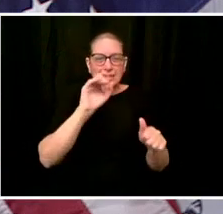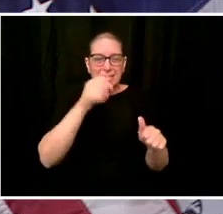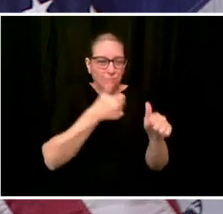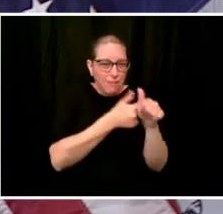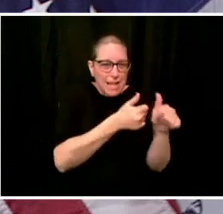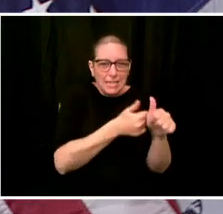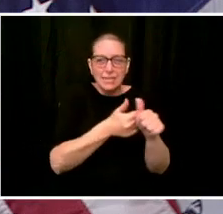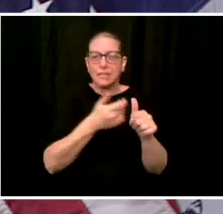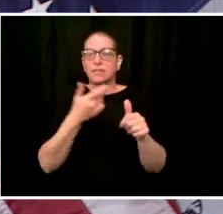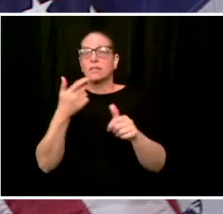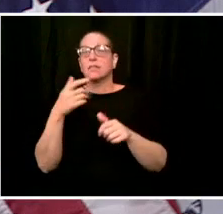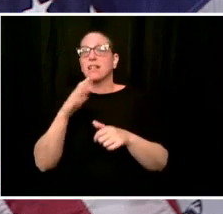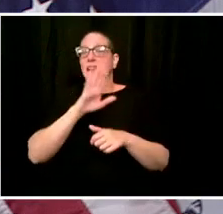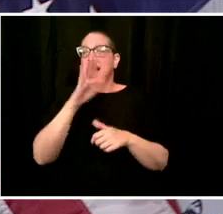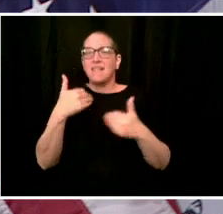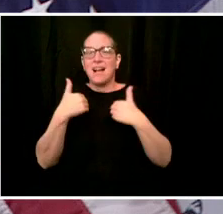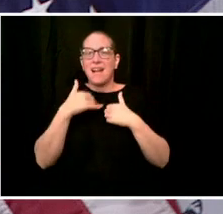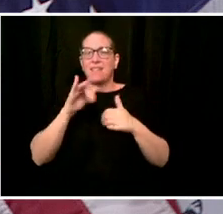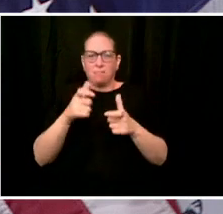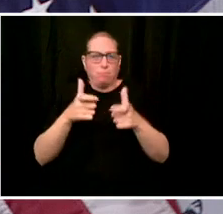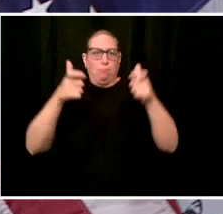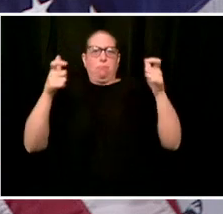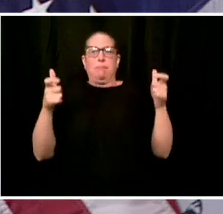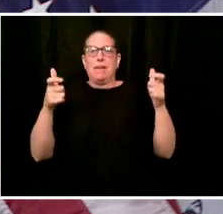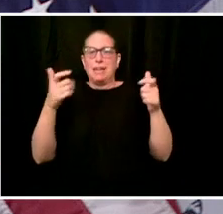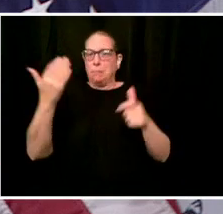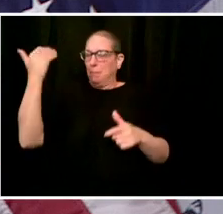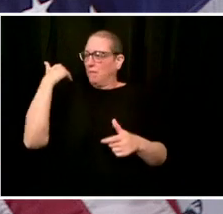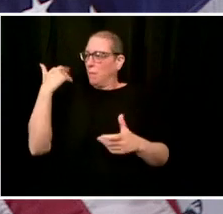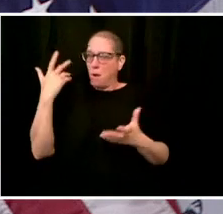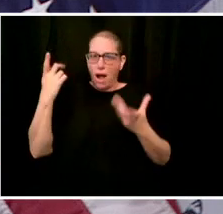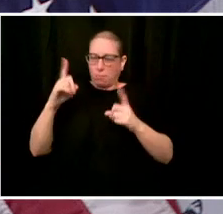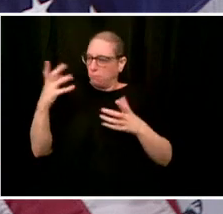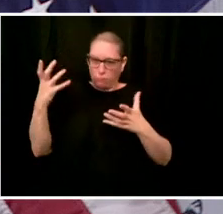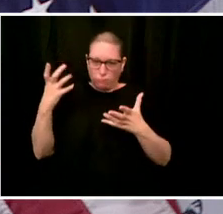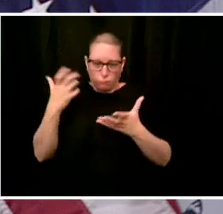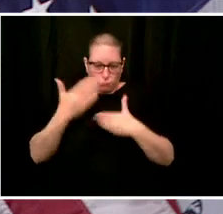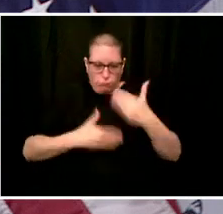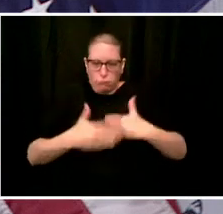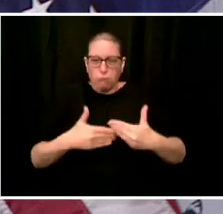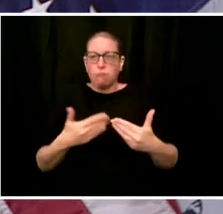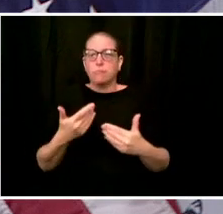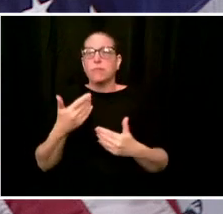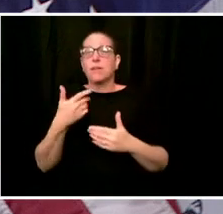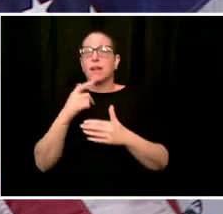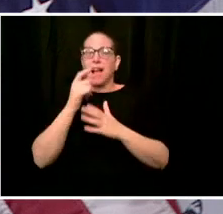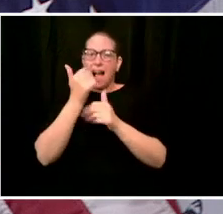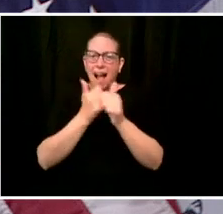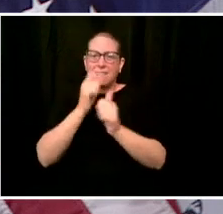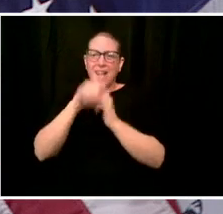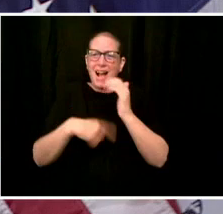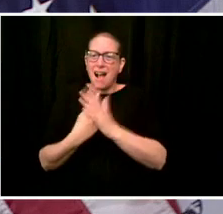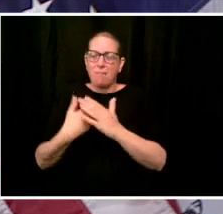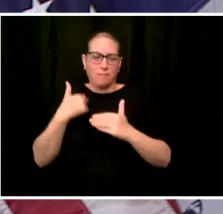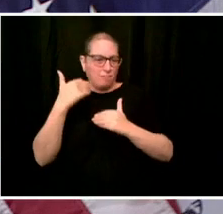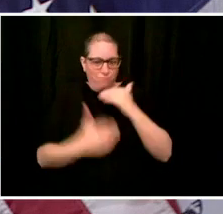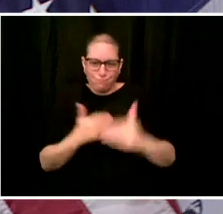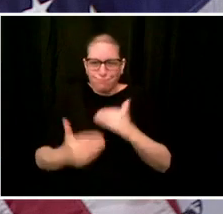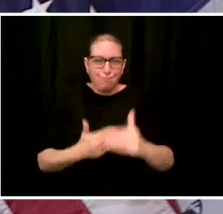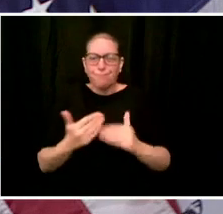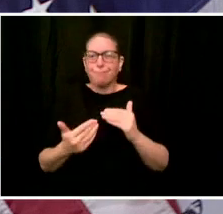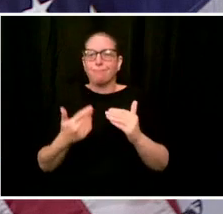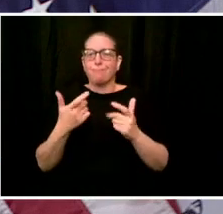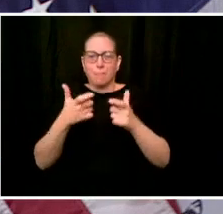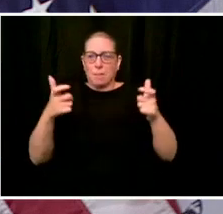being put together every hour of every day, building up quicker and quicker to serve people in just a few days